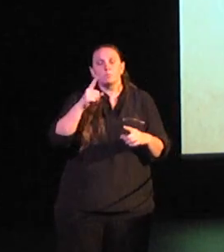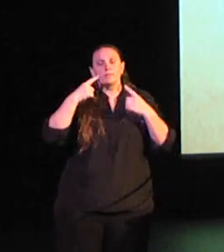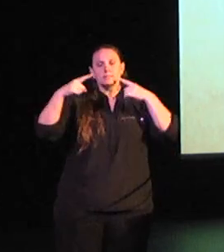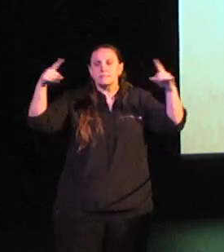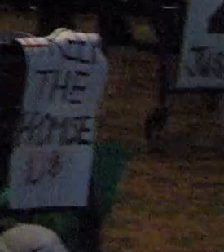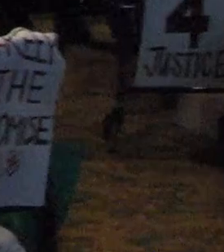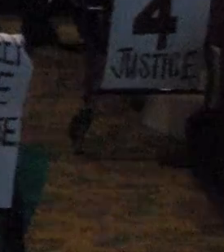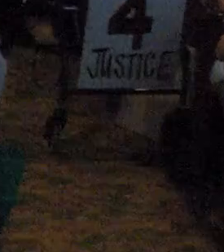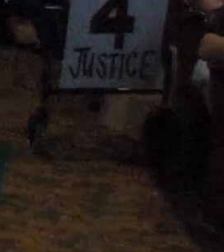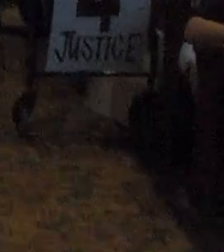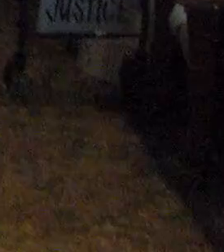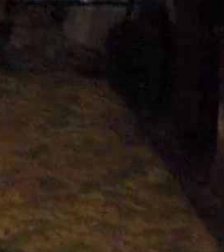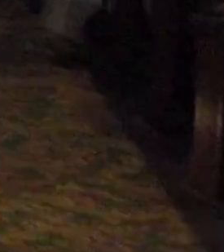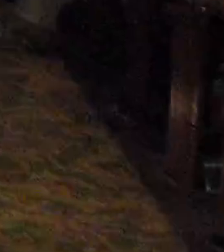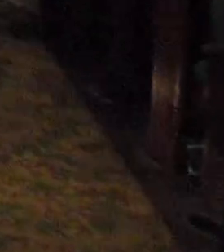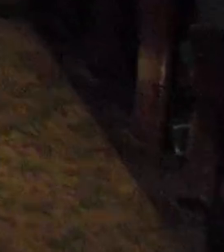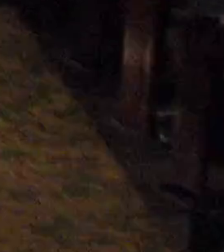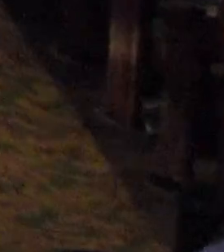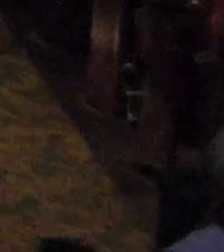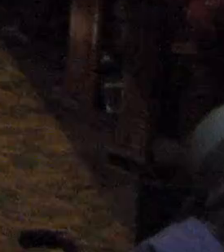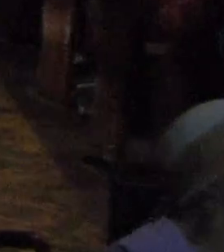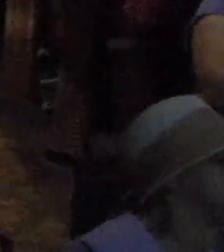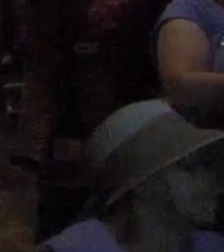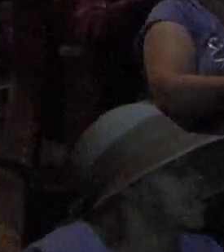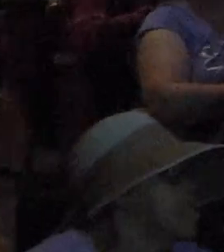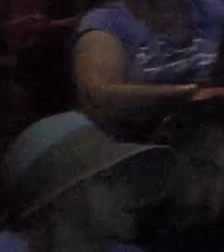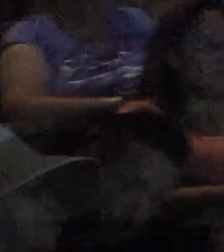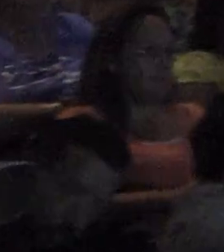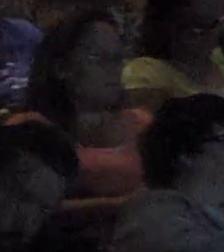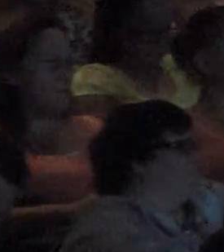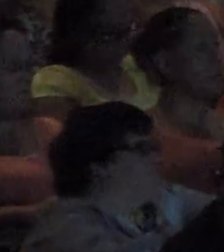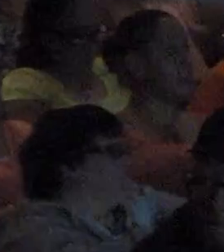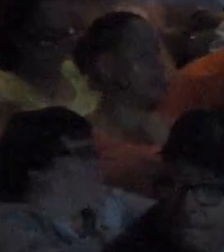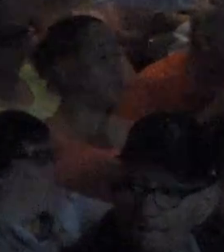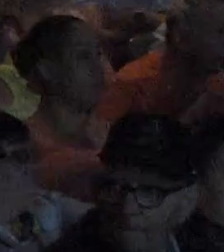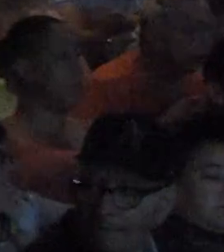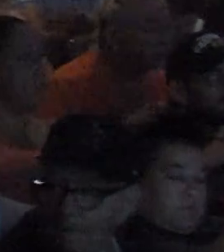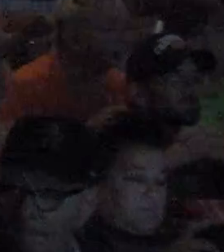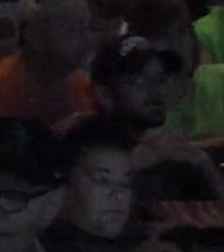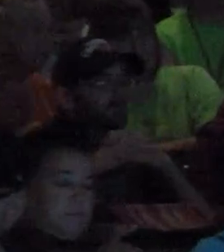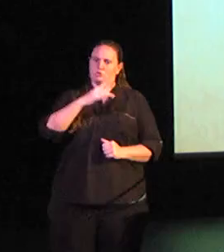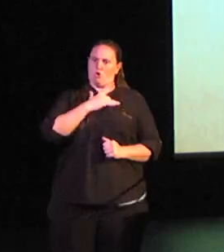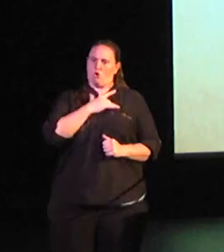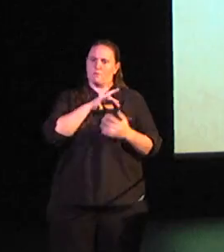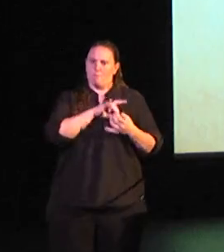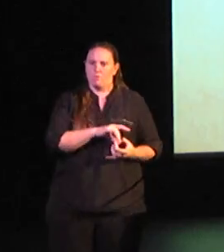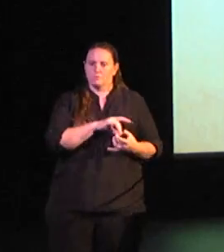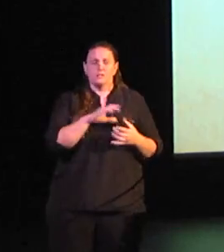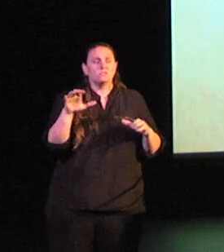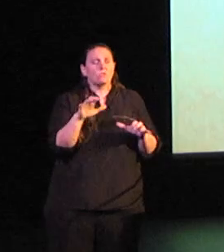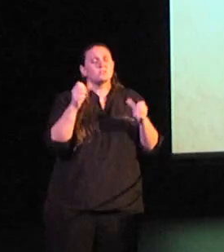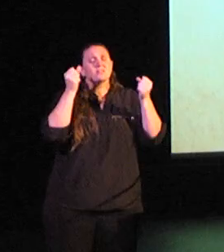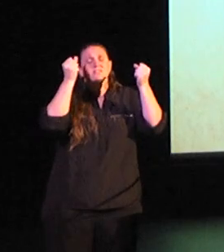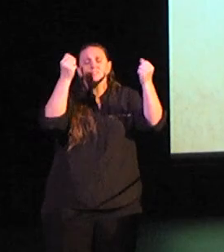successful in business. He's made businesses improve, but he keeps coming back to the disability community because that's where his heart is. And he also has done a ton